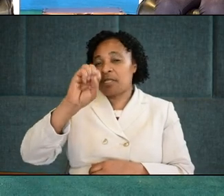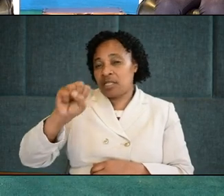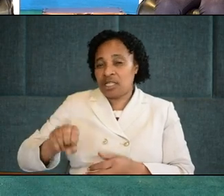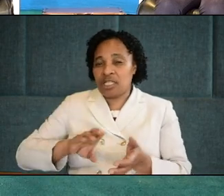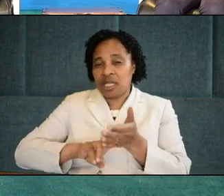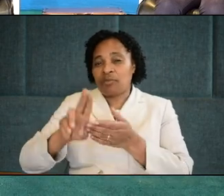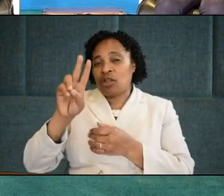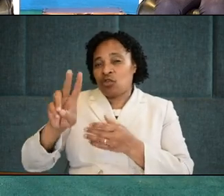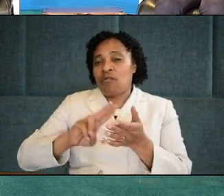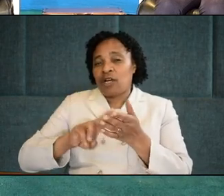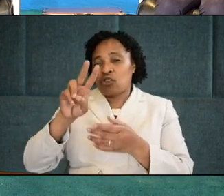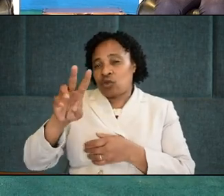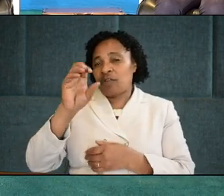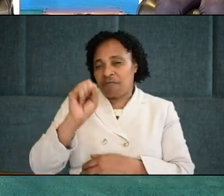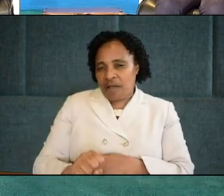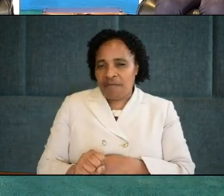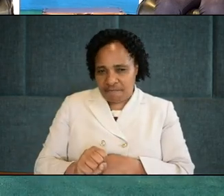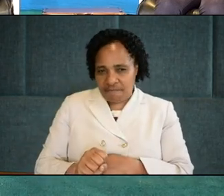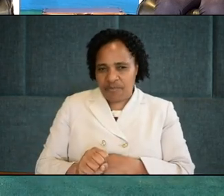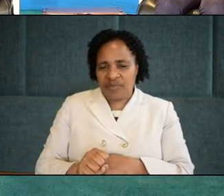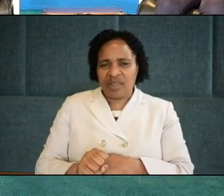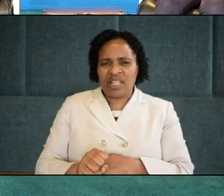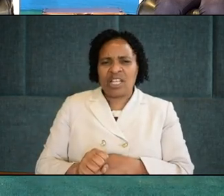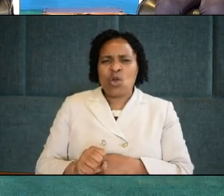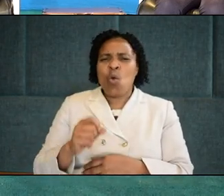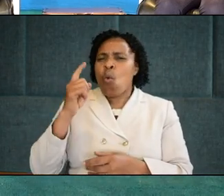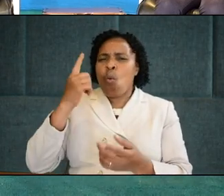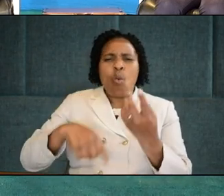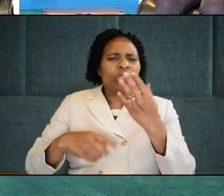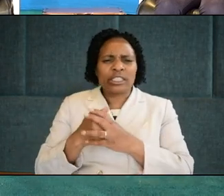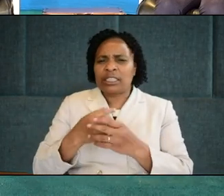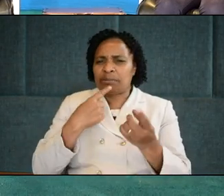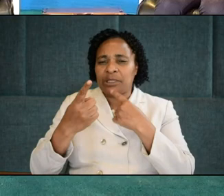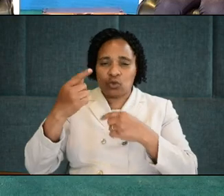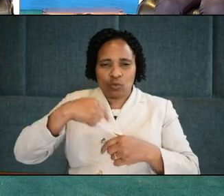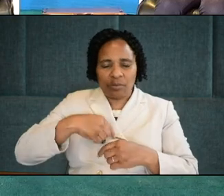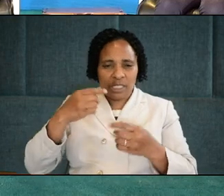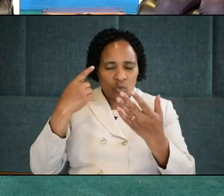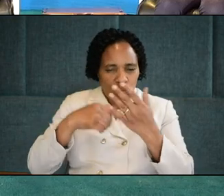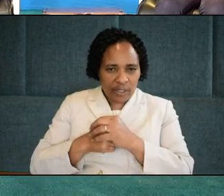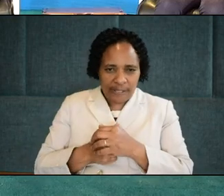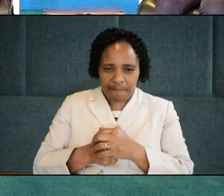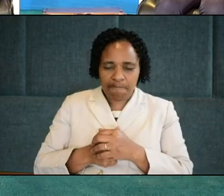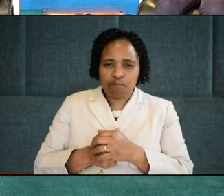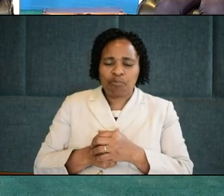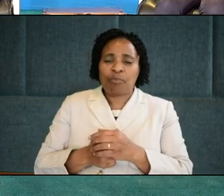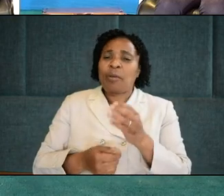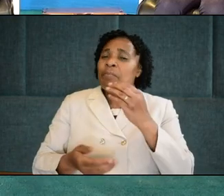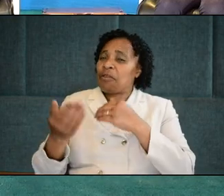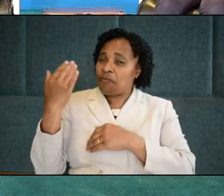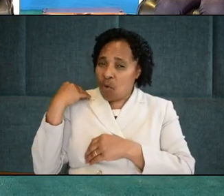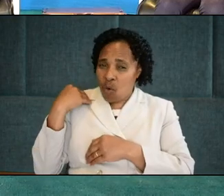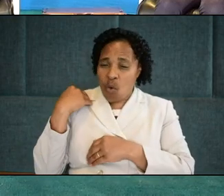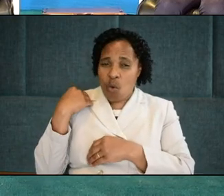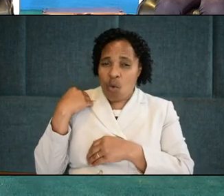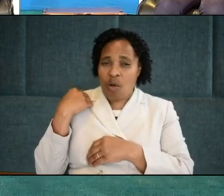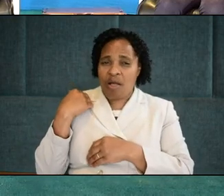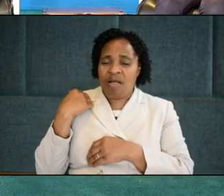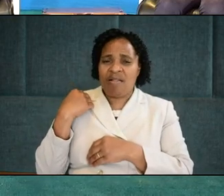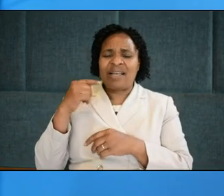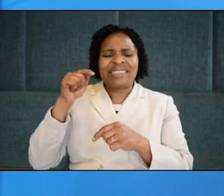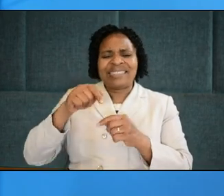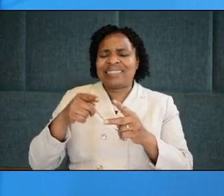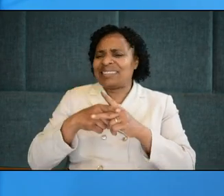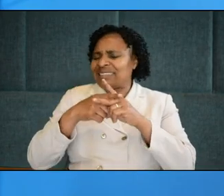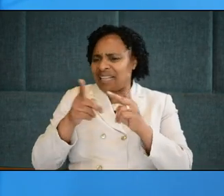verse 25, the one you read. And what really speaks out to me here is, as we've said previously, it's that it says